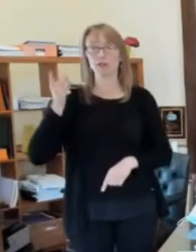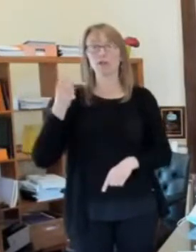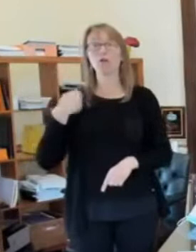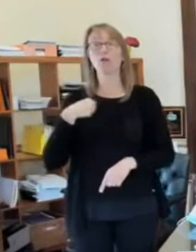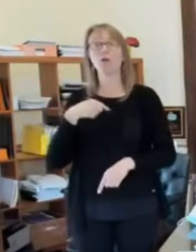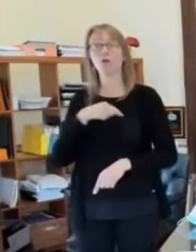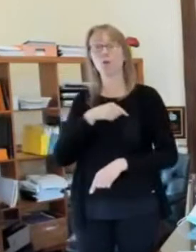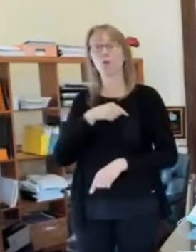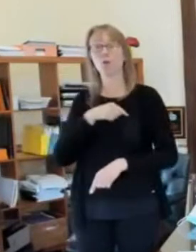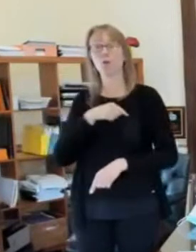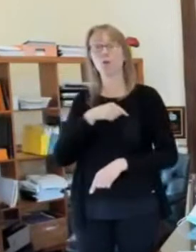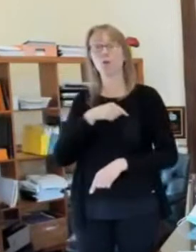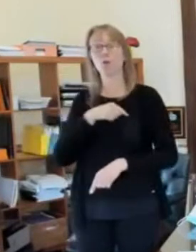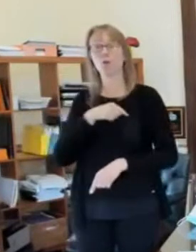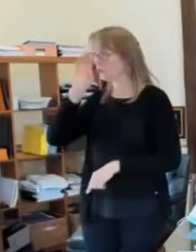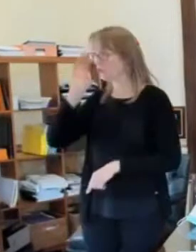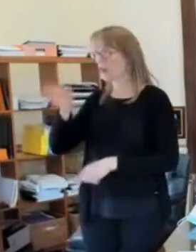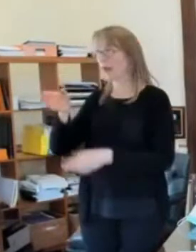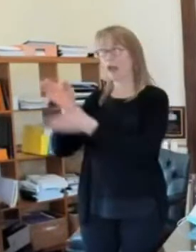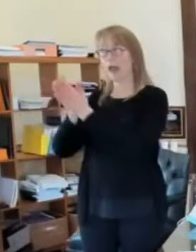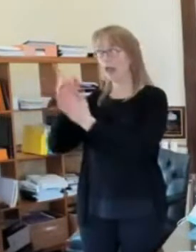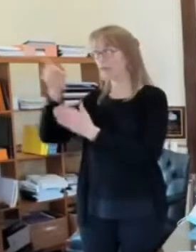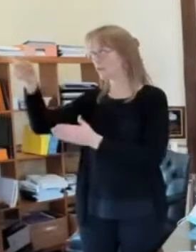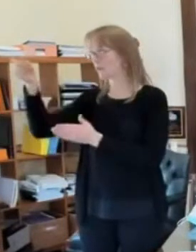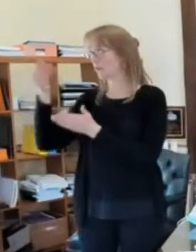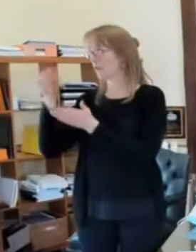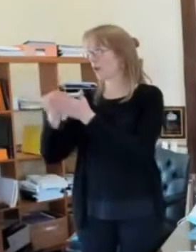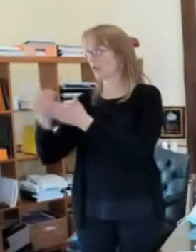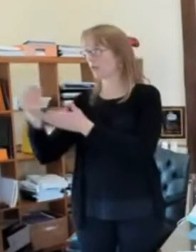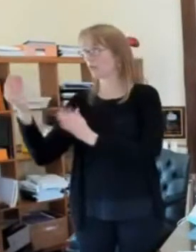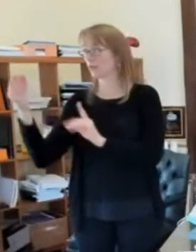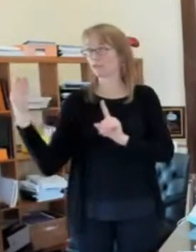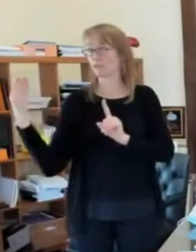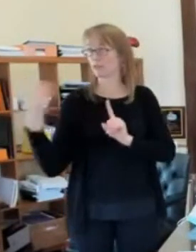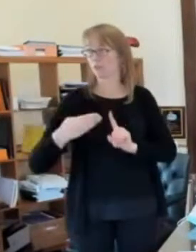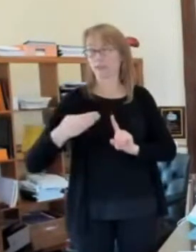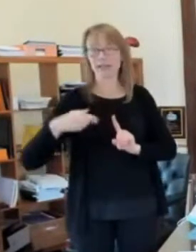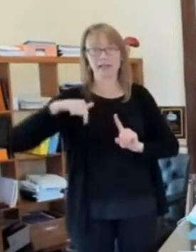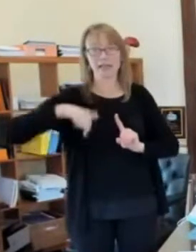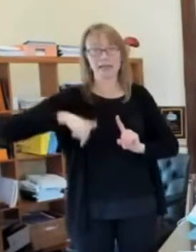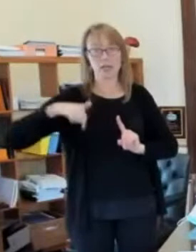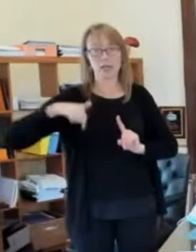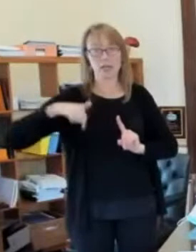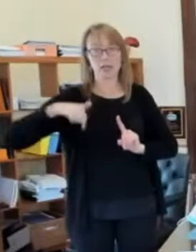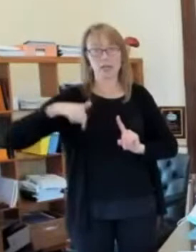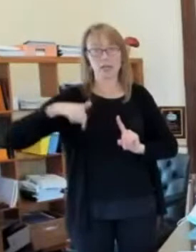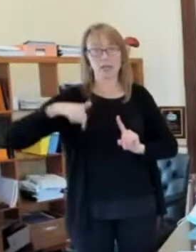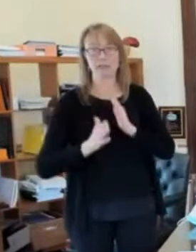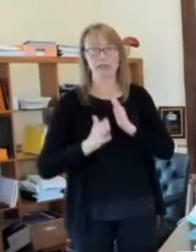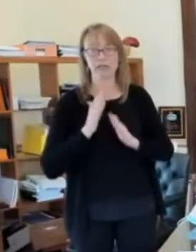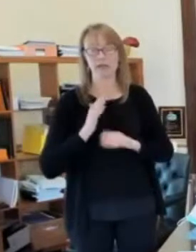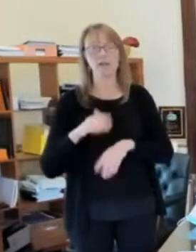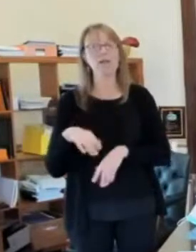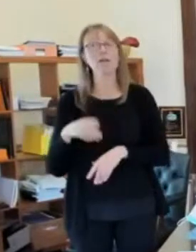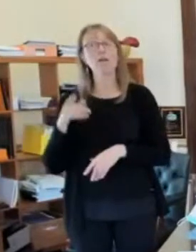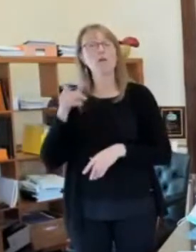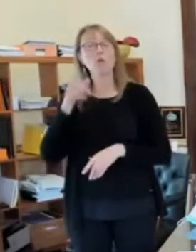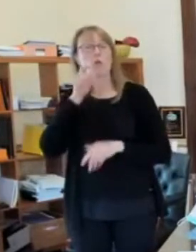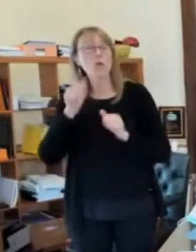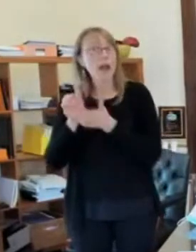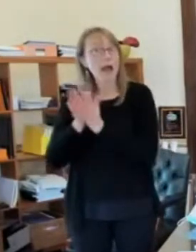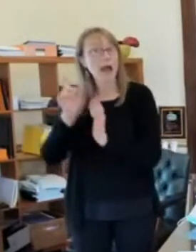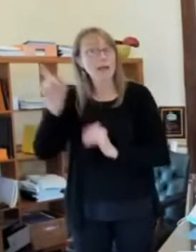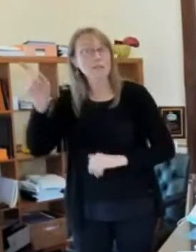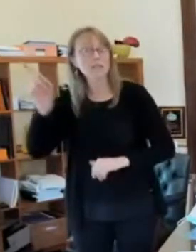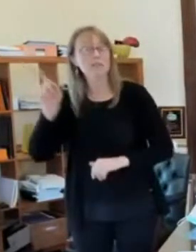directly coming to the city. This was available to cities with over 200,000 people